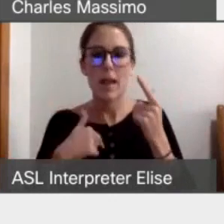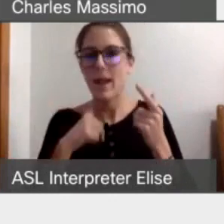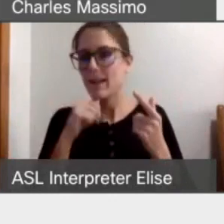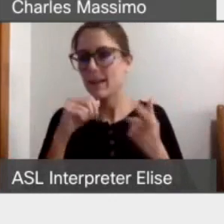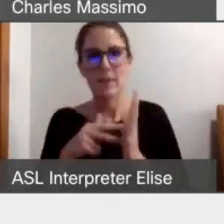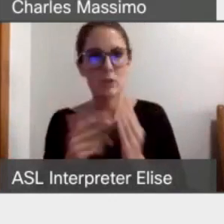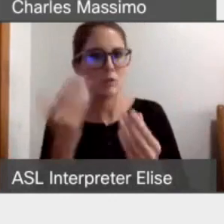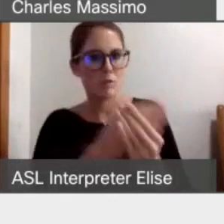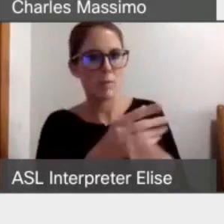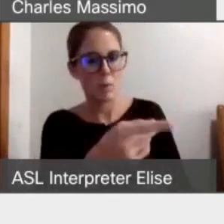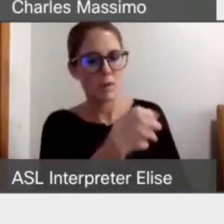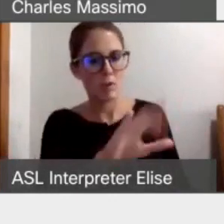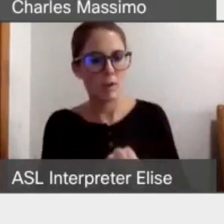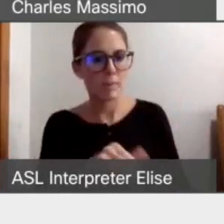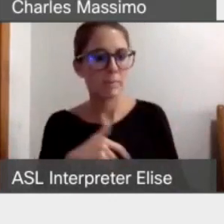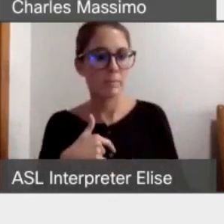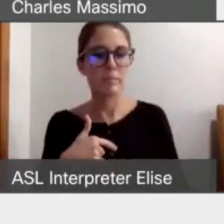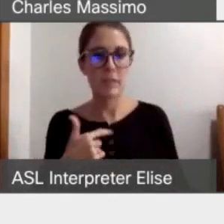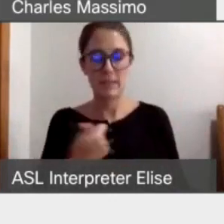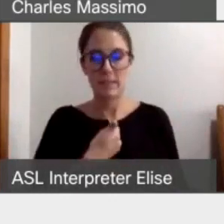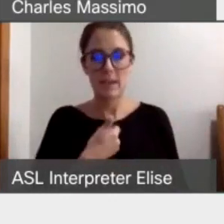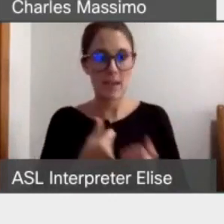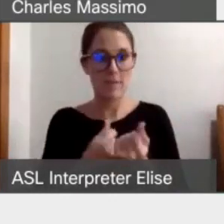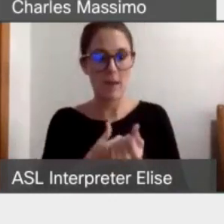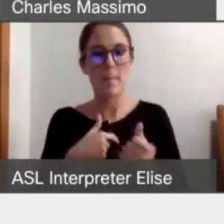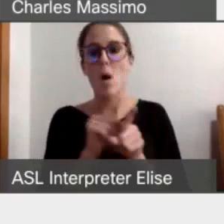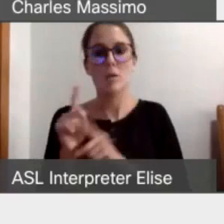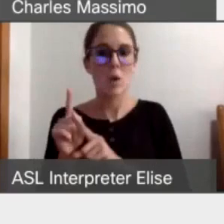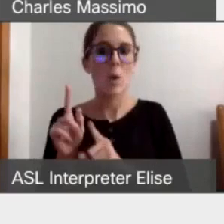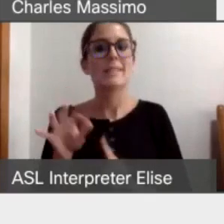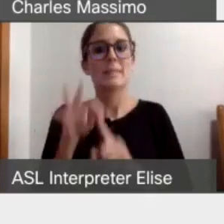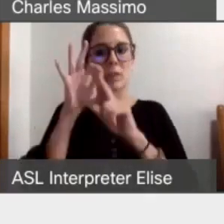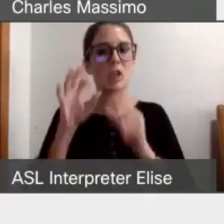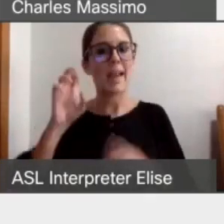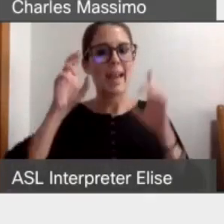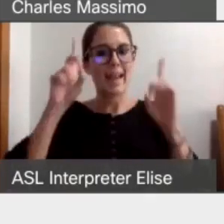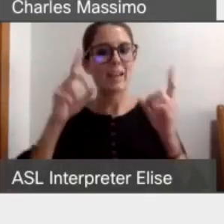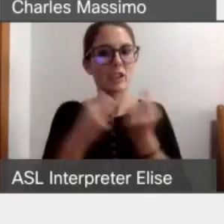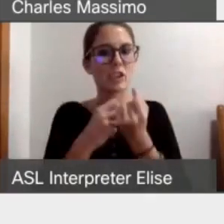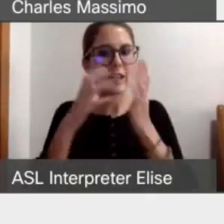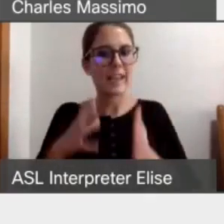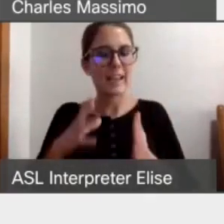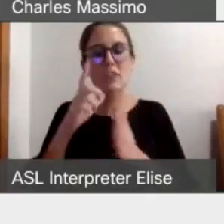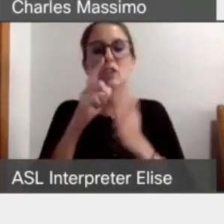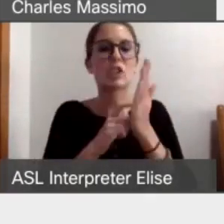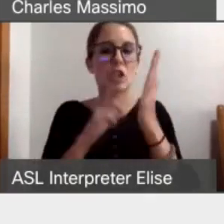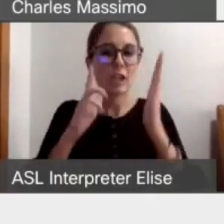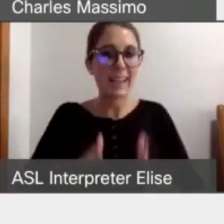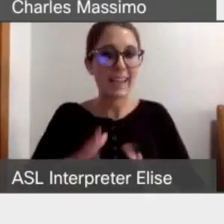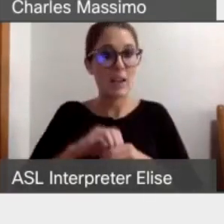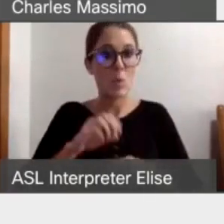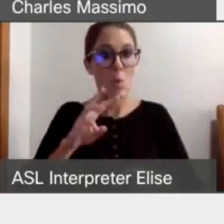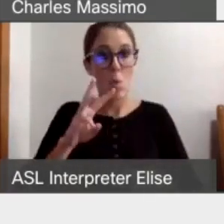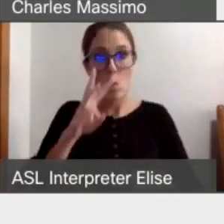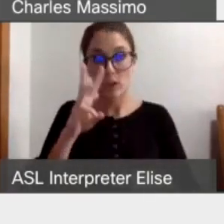say, besides being a self-advocate, I am a special ed attorney in Westchester, actually. So I deal with this every day, fighting school districts. And the truth